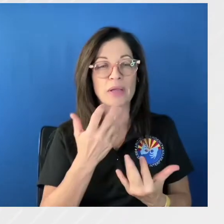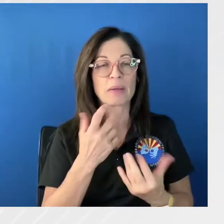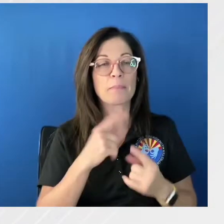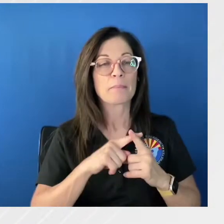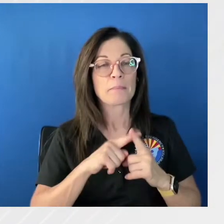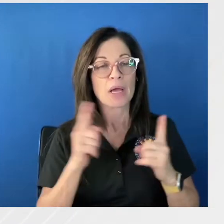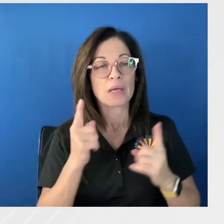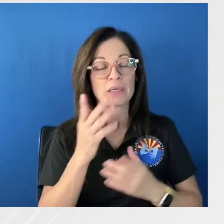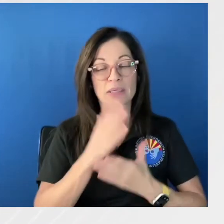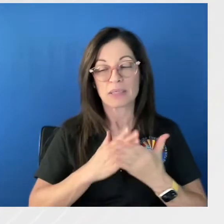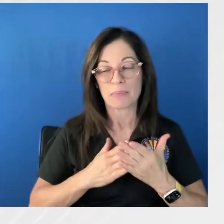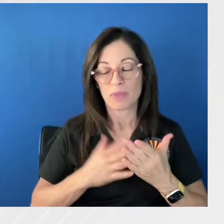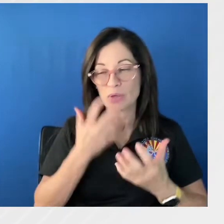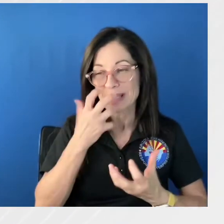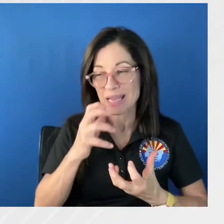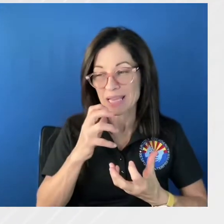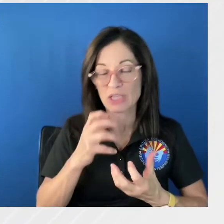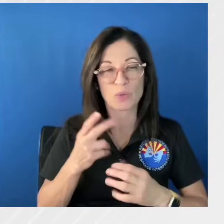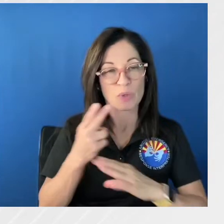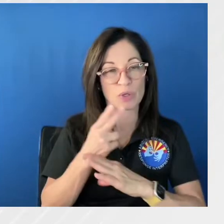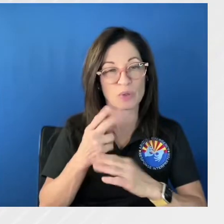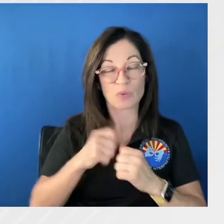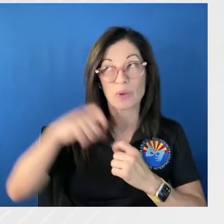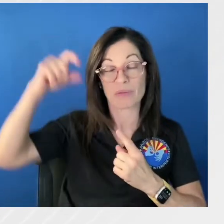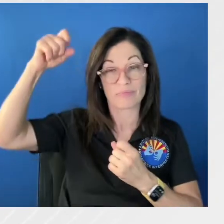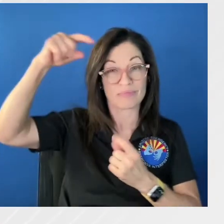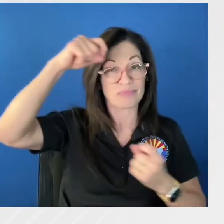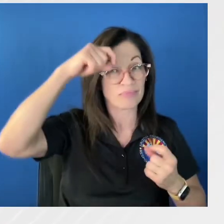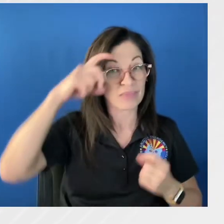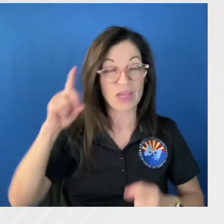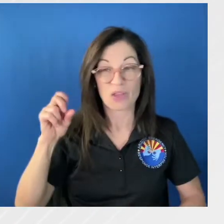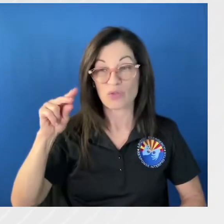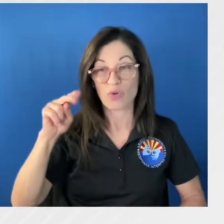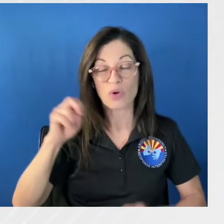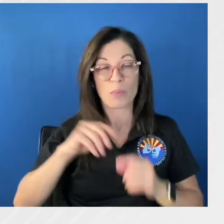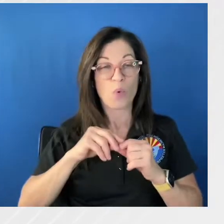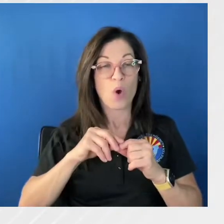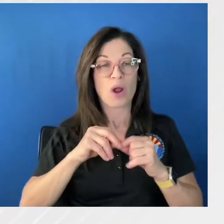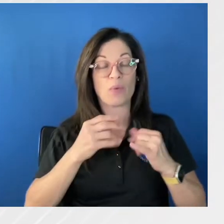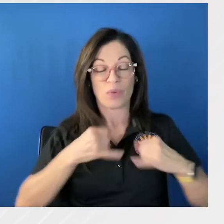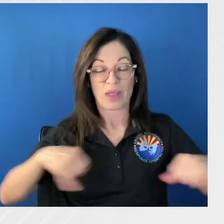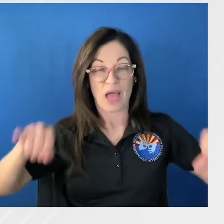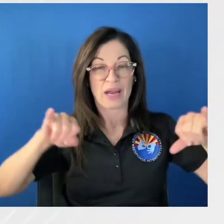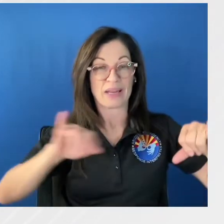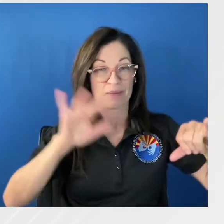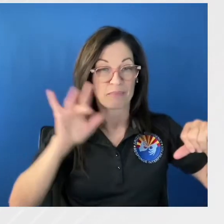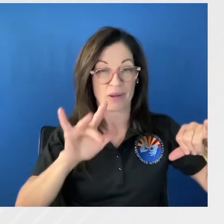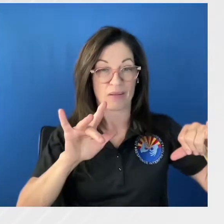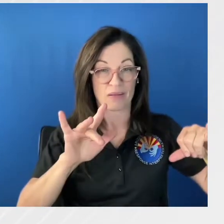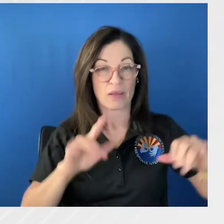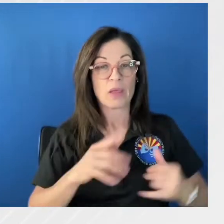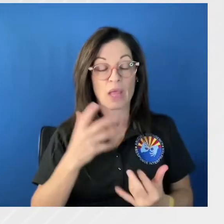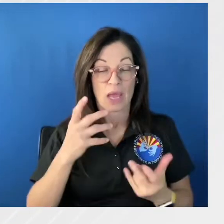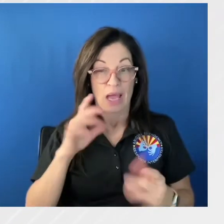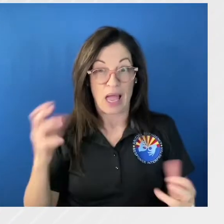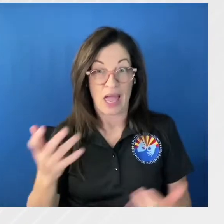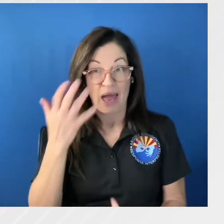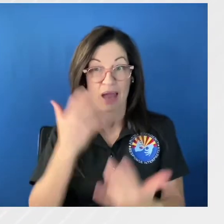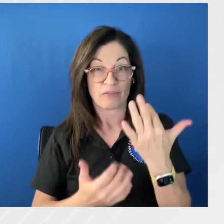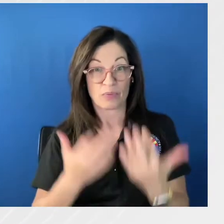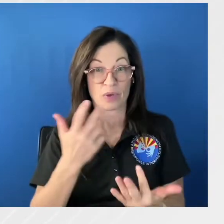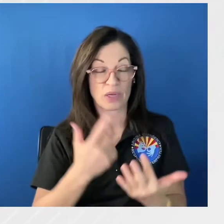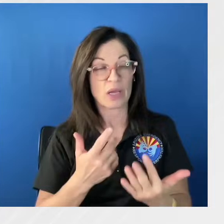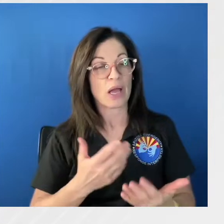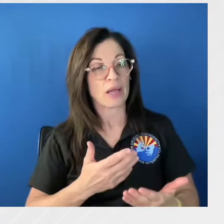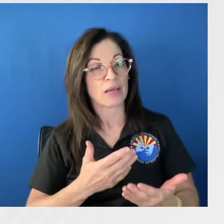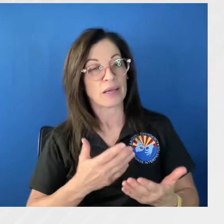heat signatures, what we use with the satellite and the drones, that are interior. But the active burning, I can gladly say we're not